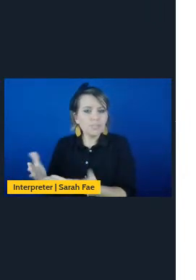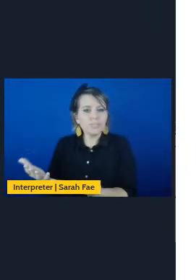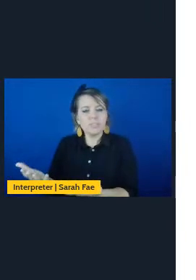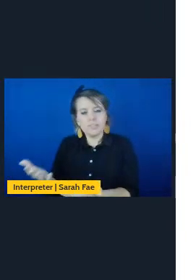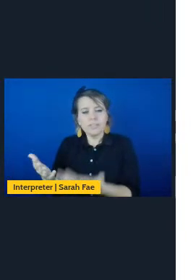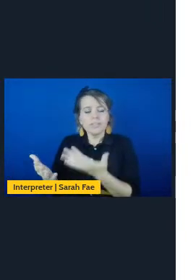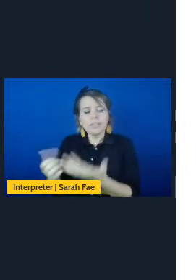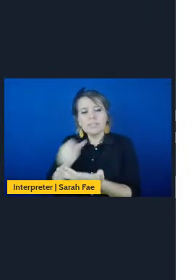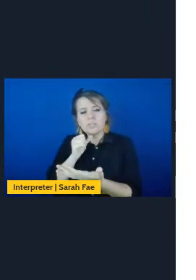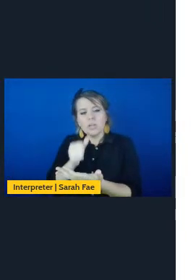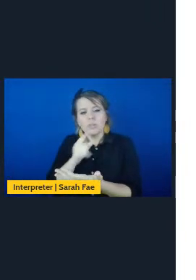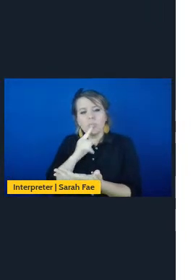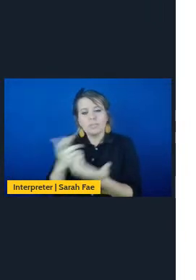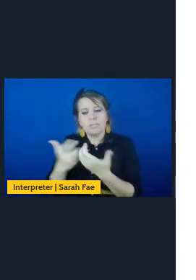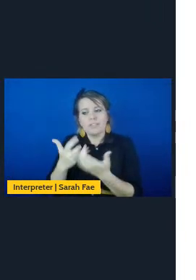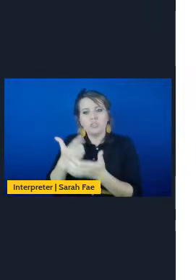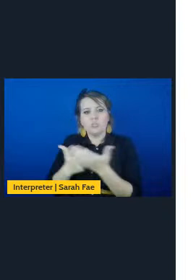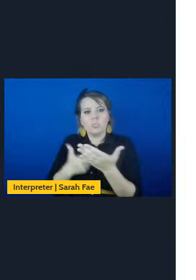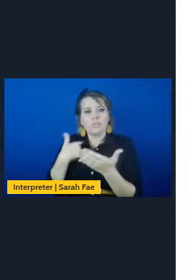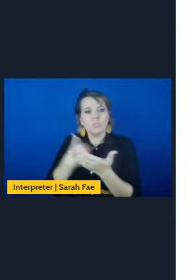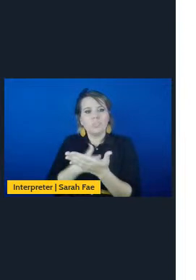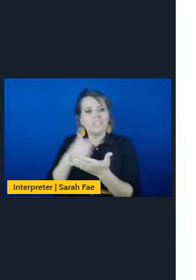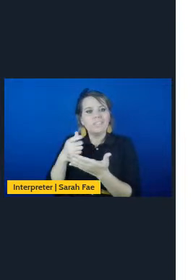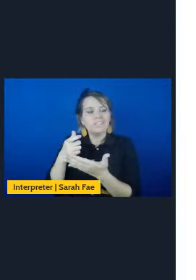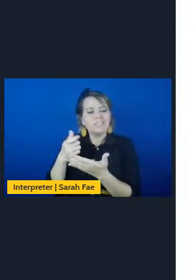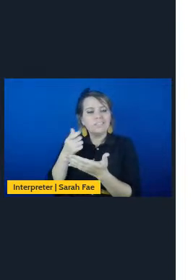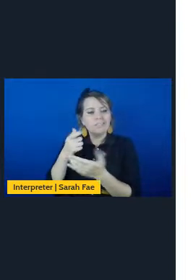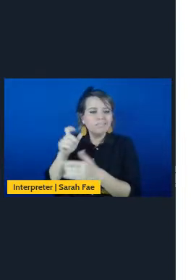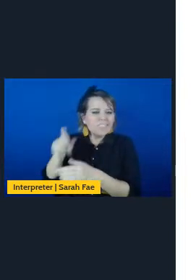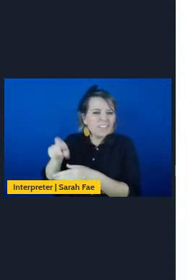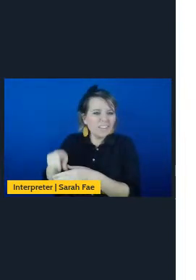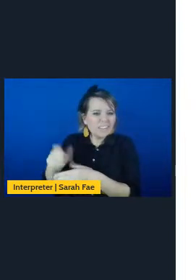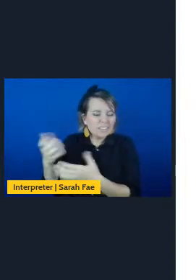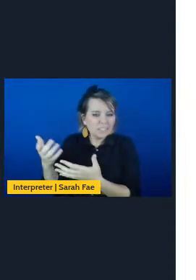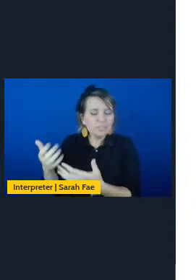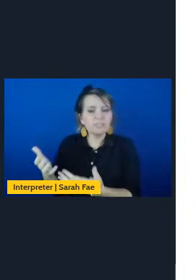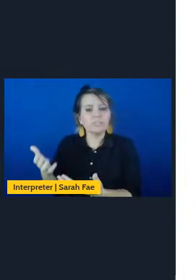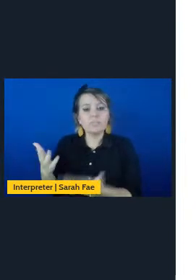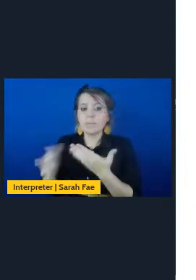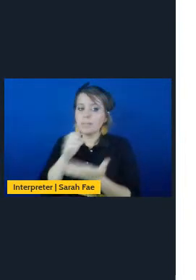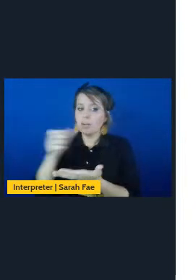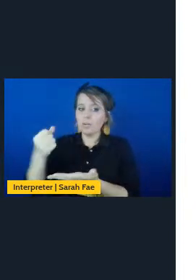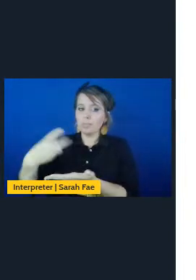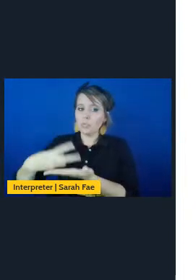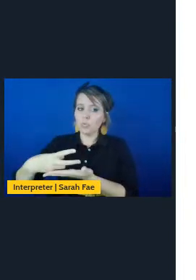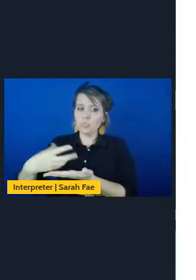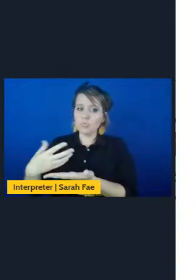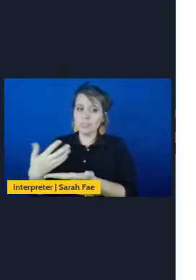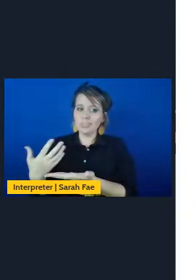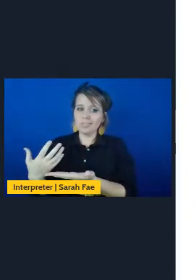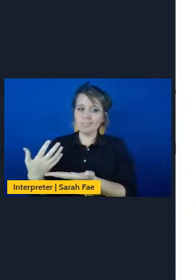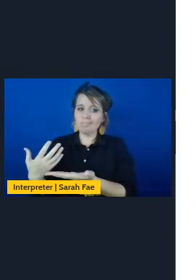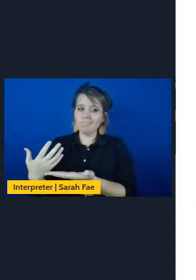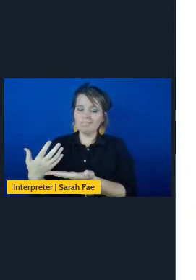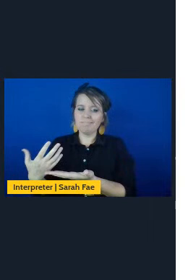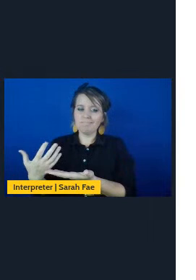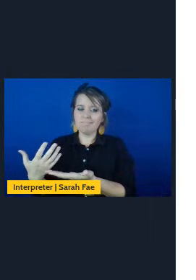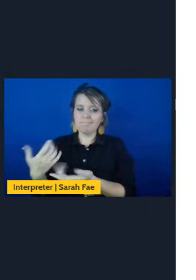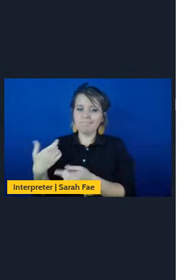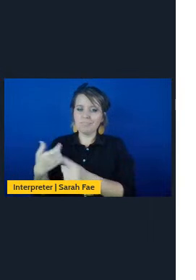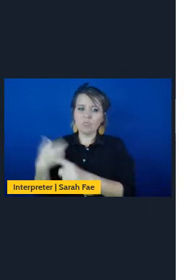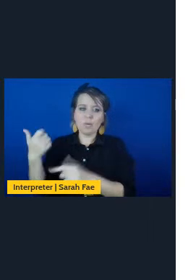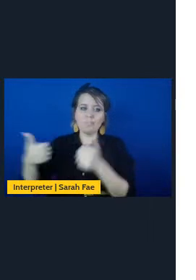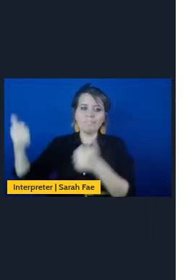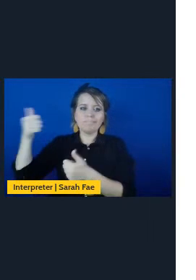and also probably won't be approved by any of our